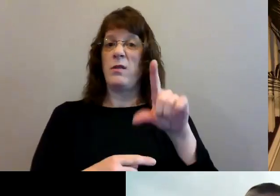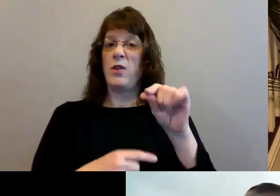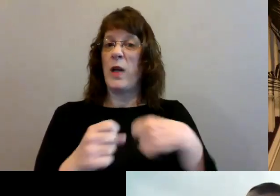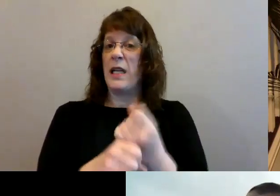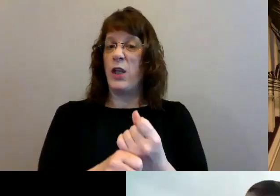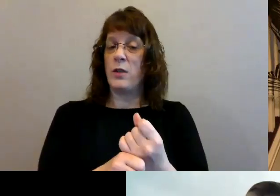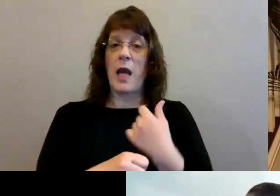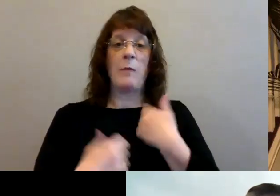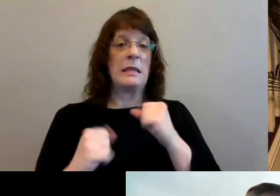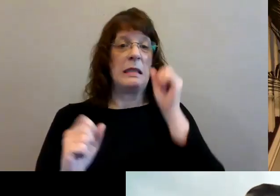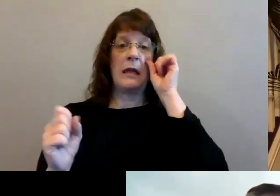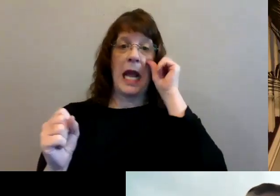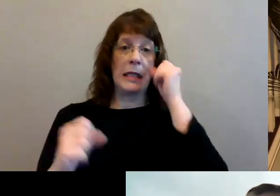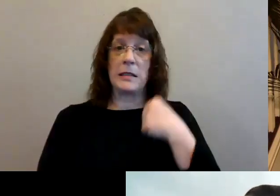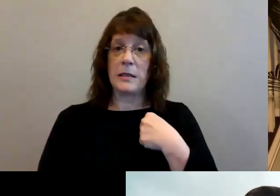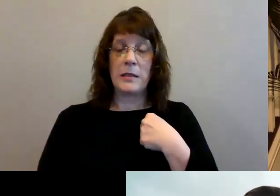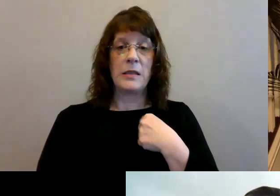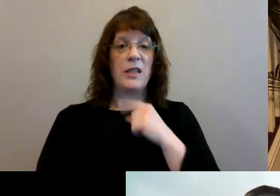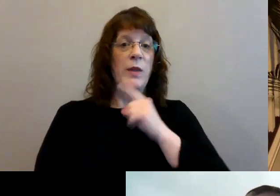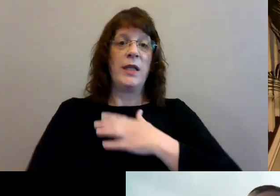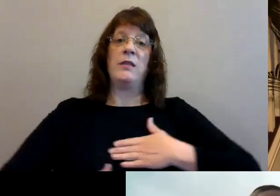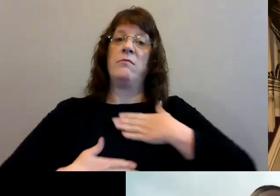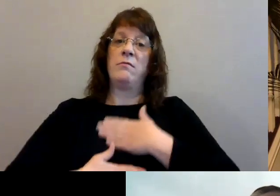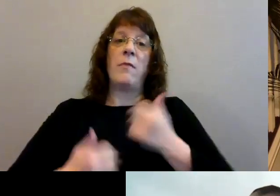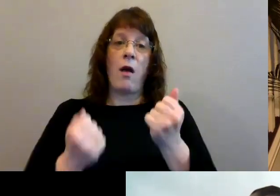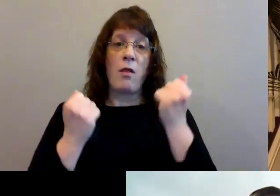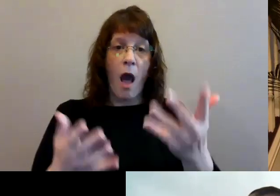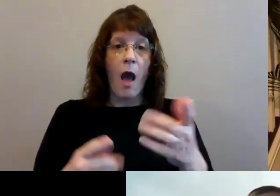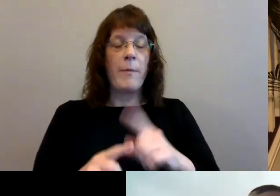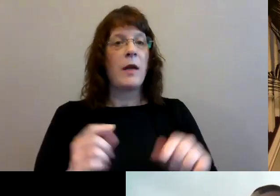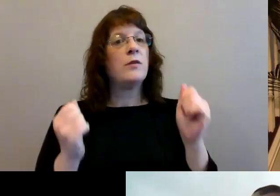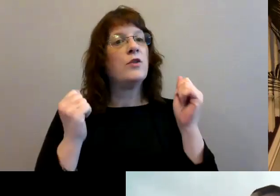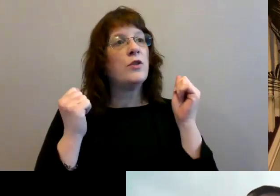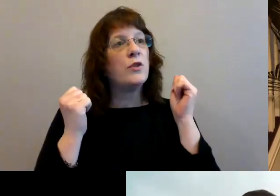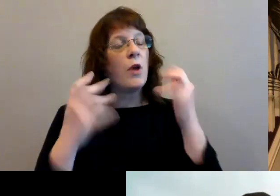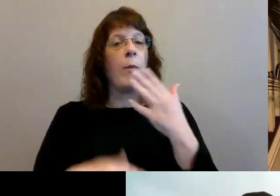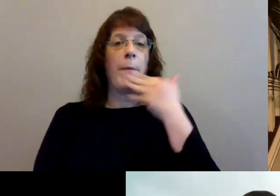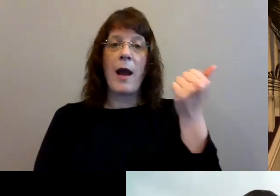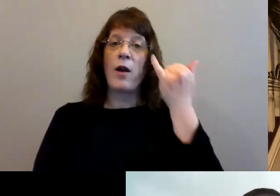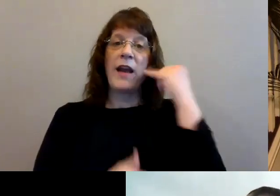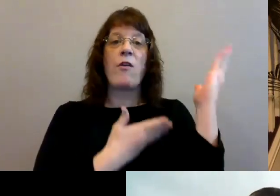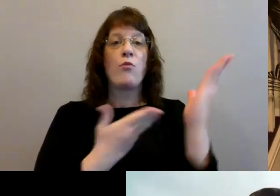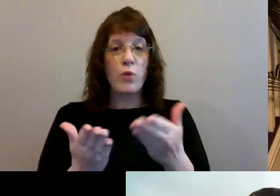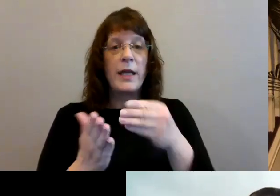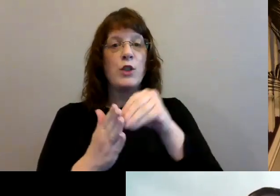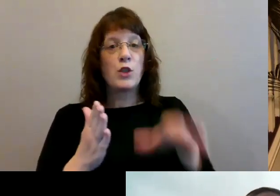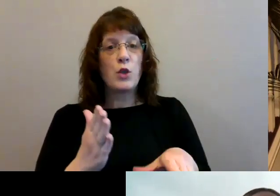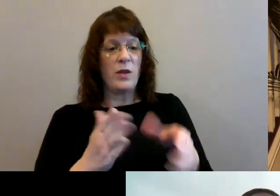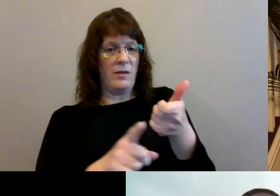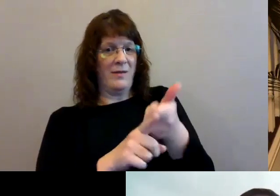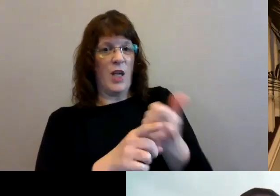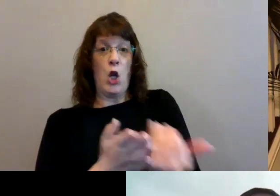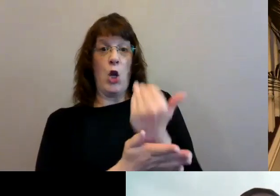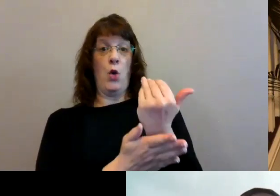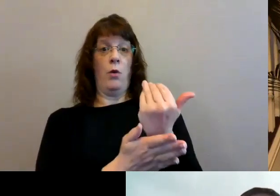still amazed. Like, I still enjoy it a lot, but it's so much better if I have someone who's new to it